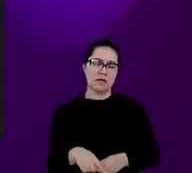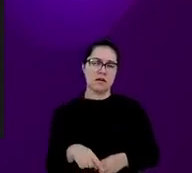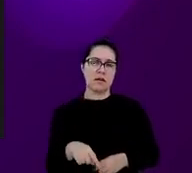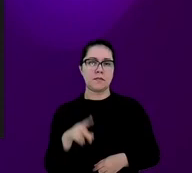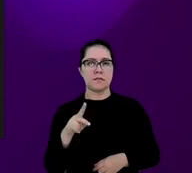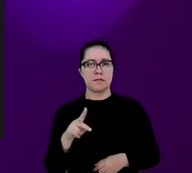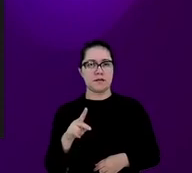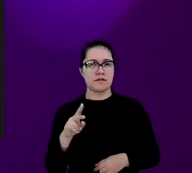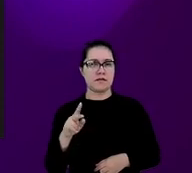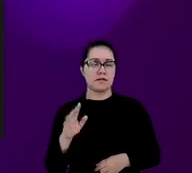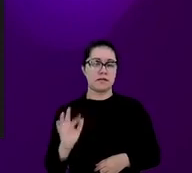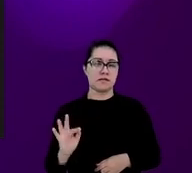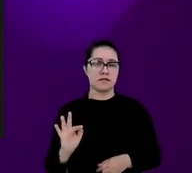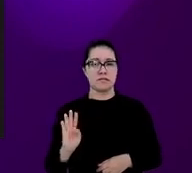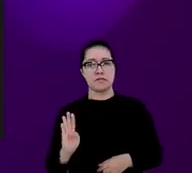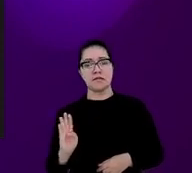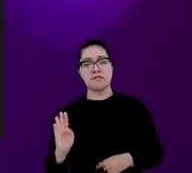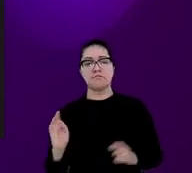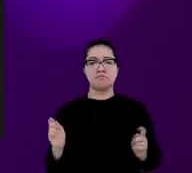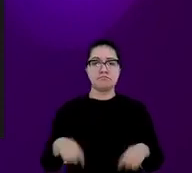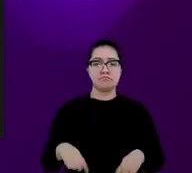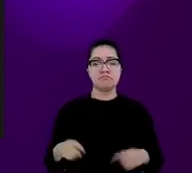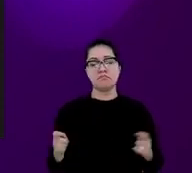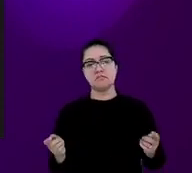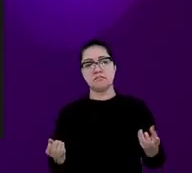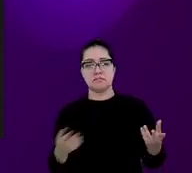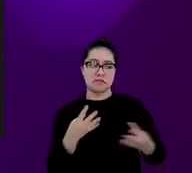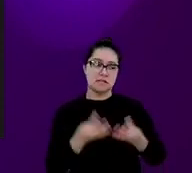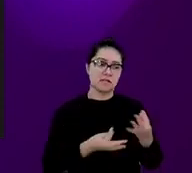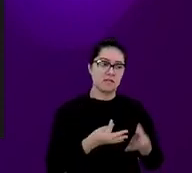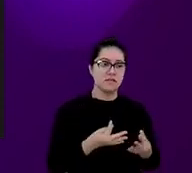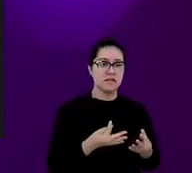because people would be worried about the opposite effect. So.